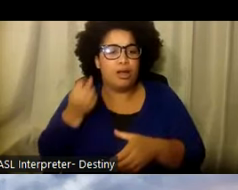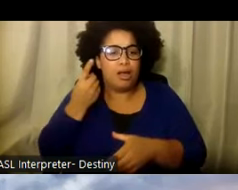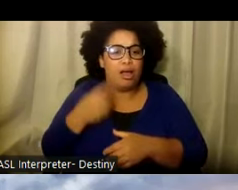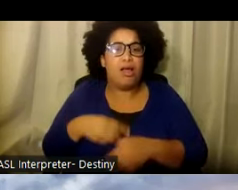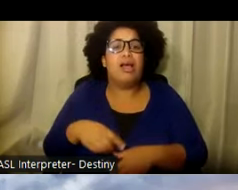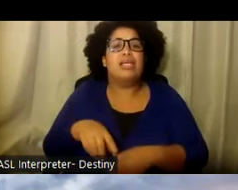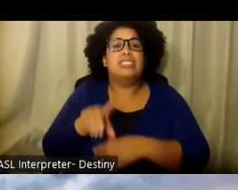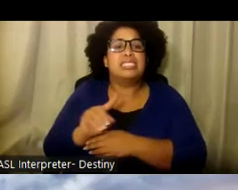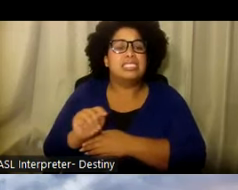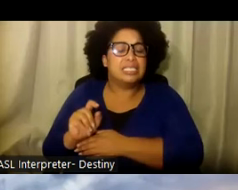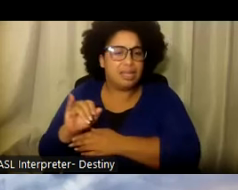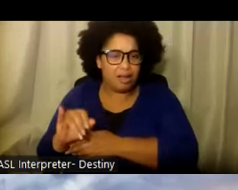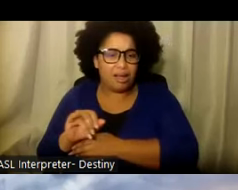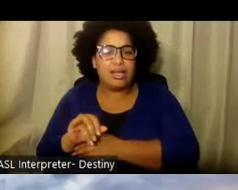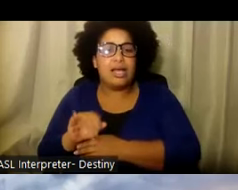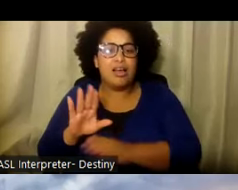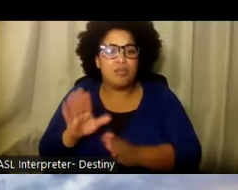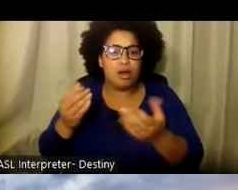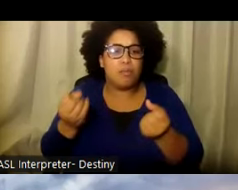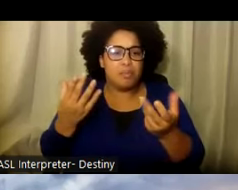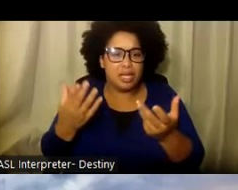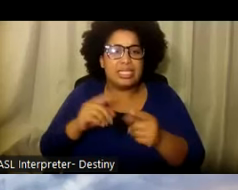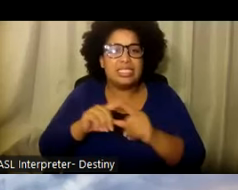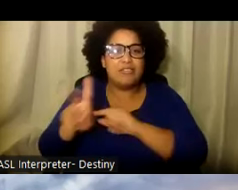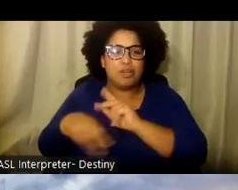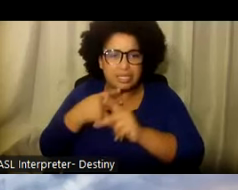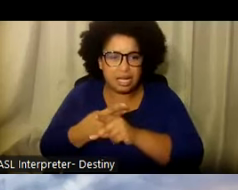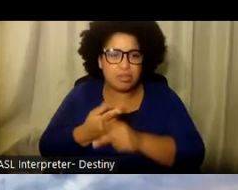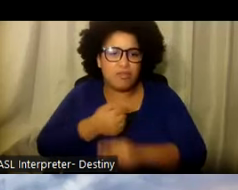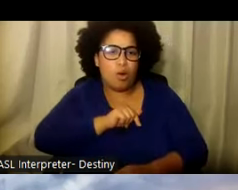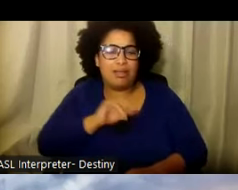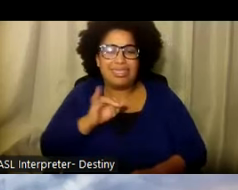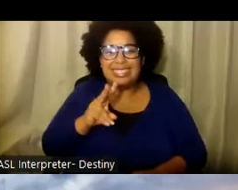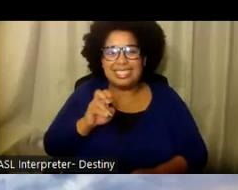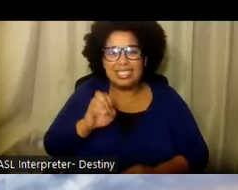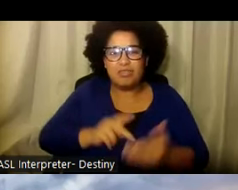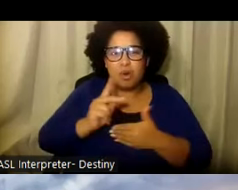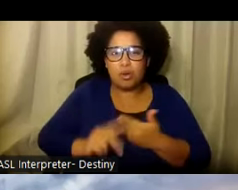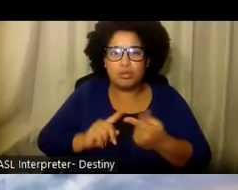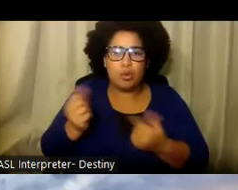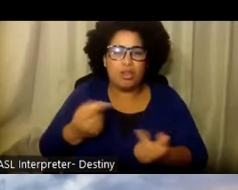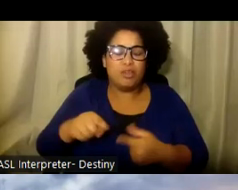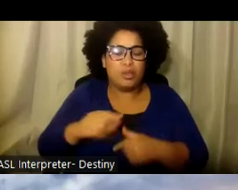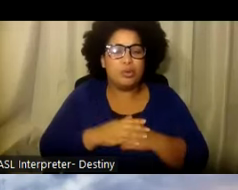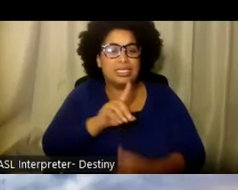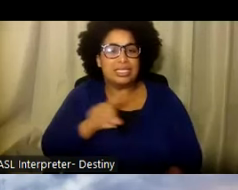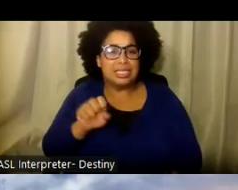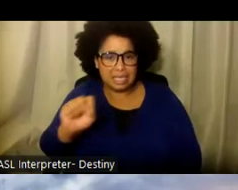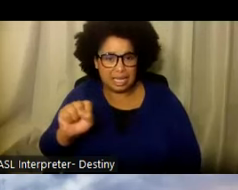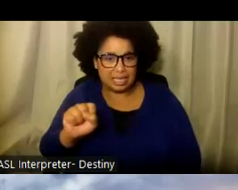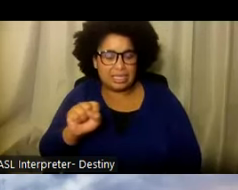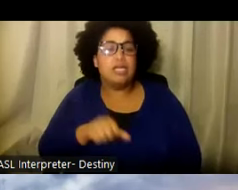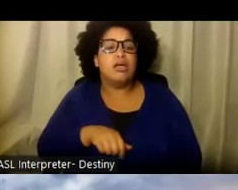components of quality incentives programs to you this year. In September, DDS presented on